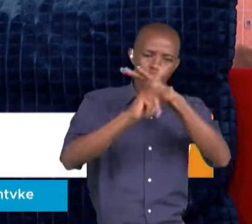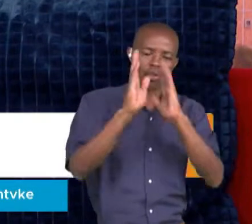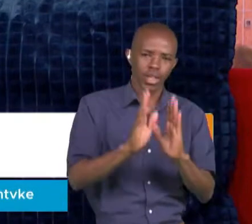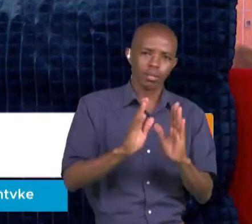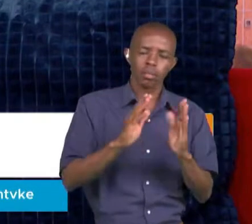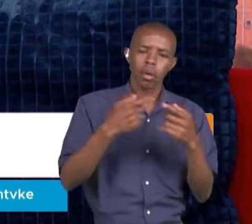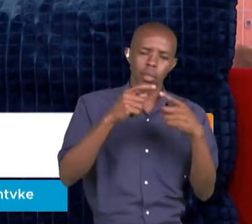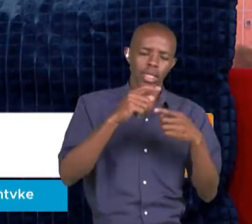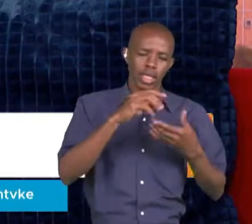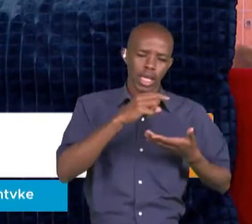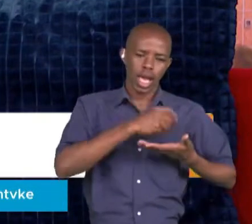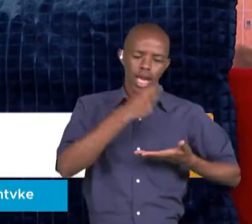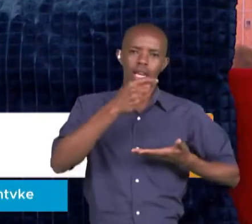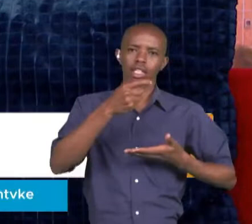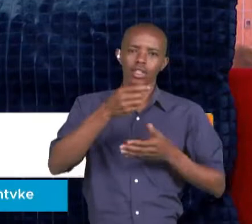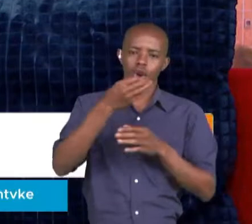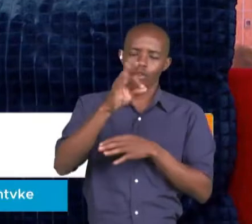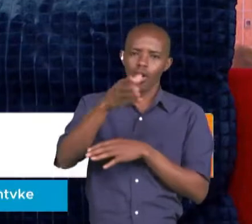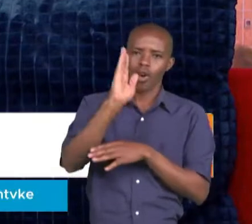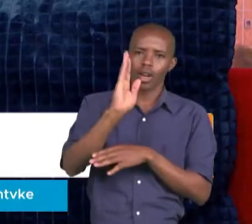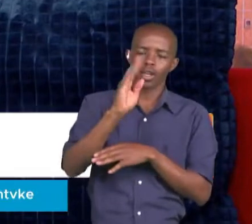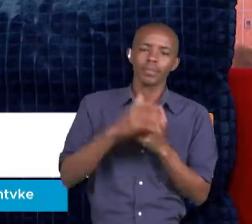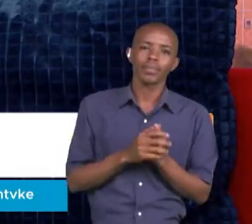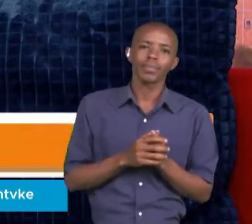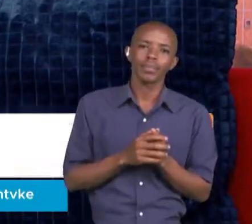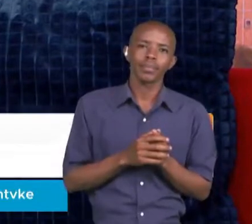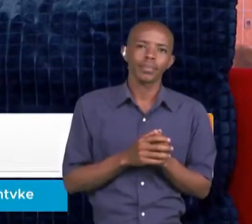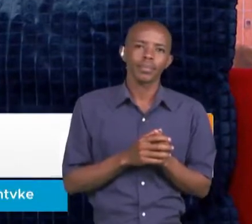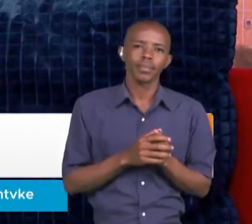But anyway, back to professional matters. Back to doctors.